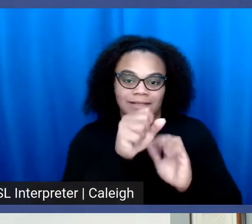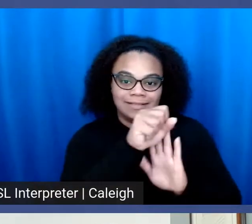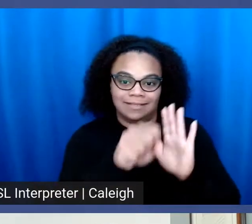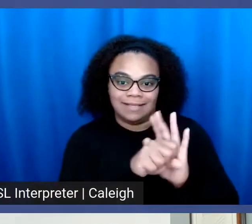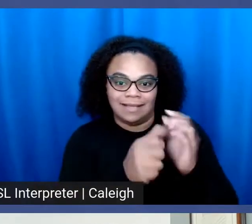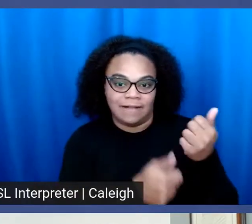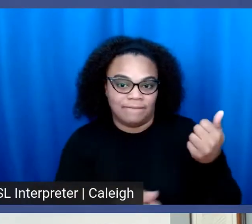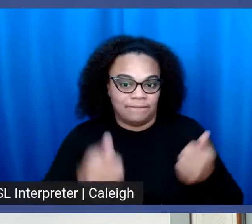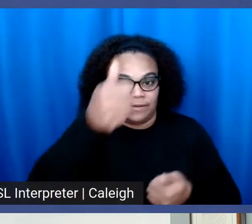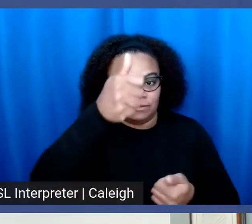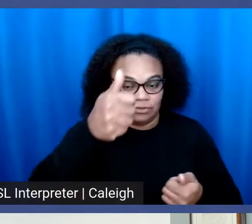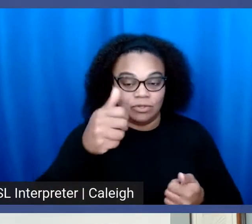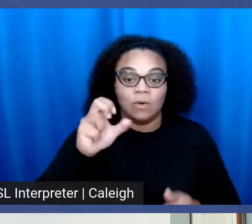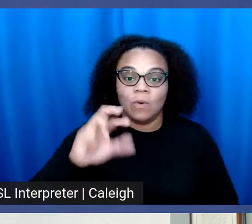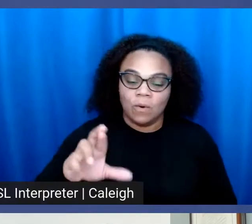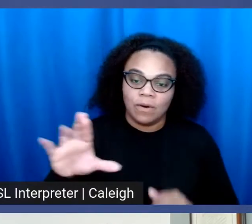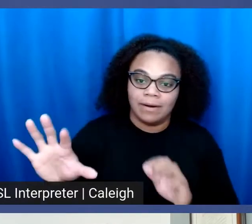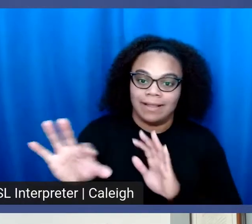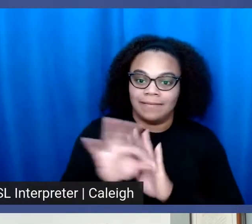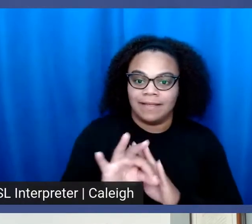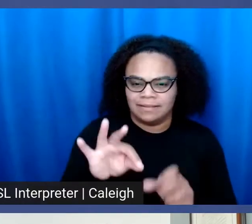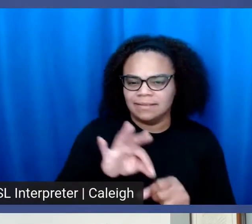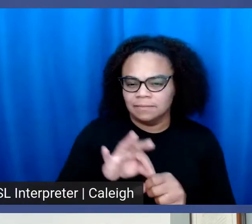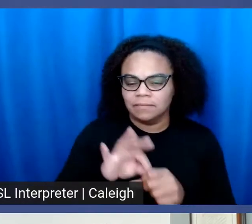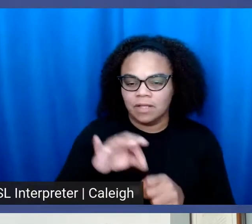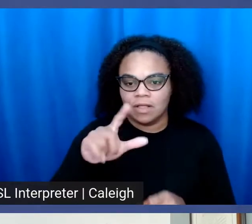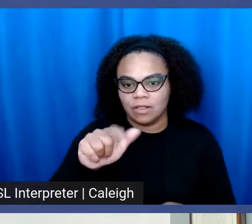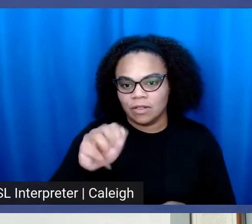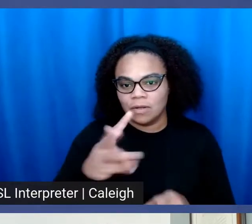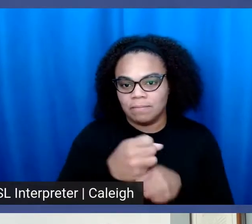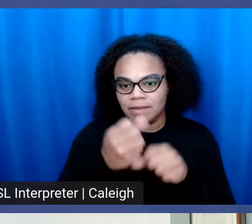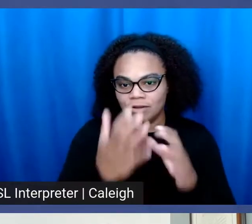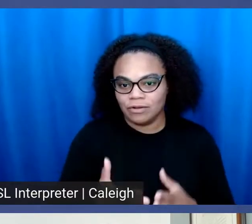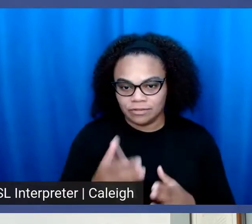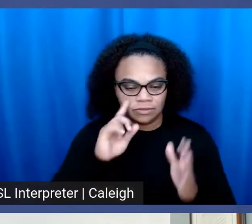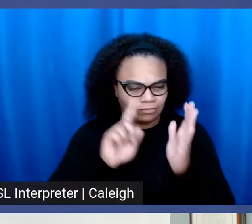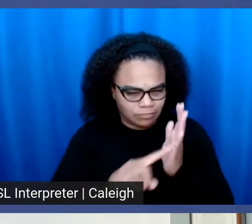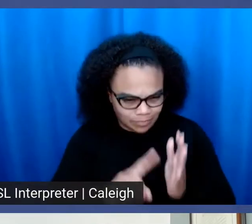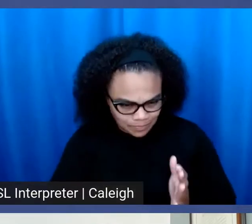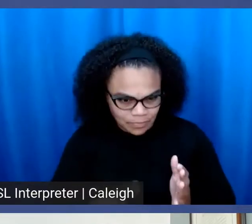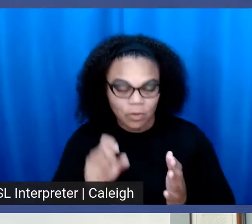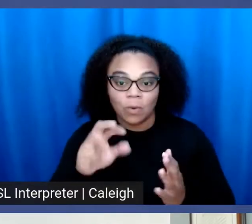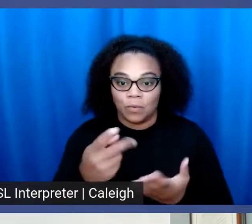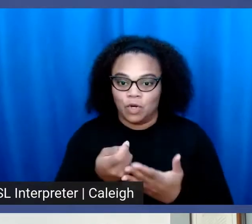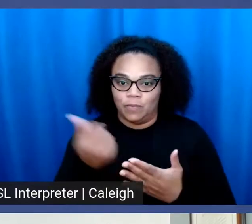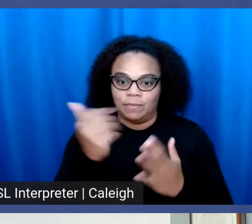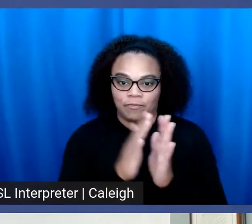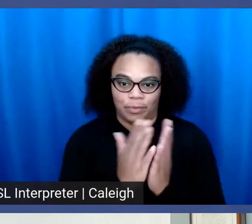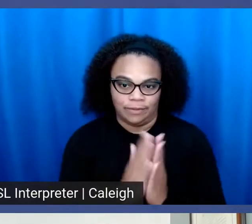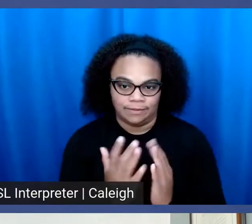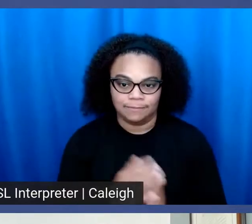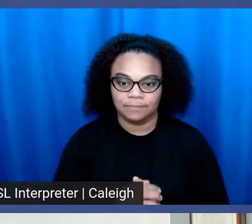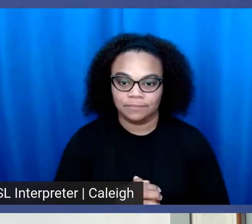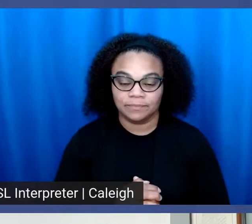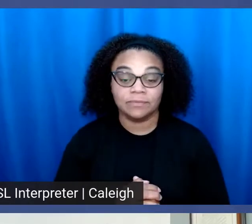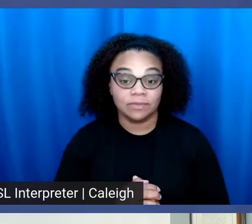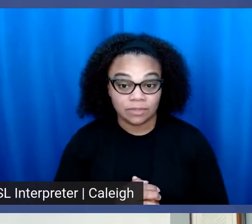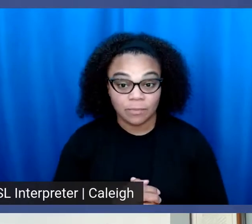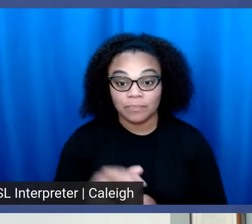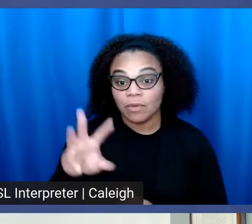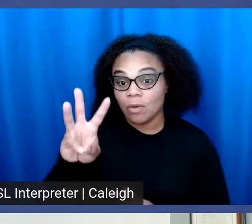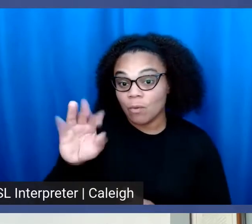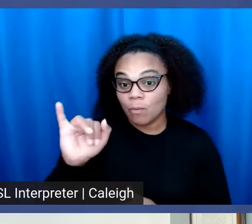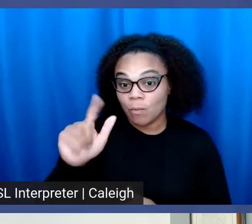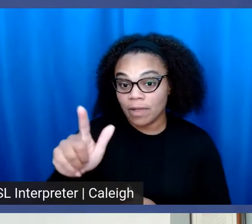or elected lawmakers to investigate or remove books. So, Will, why do you think